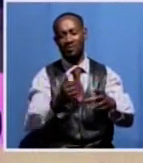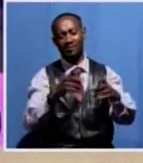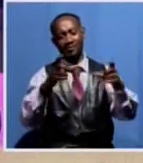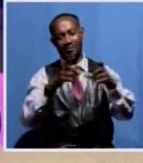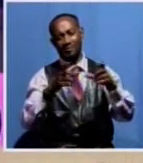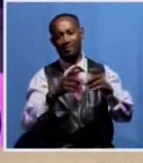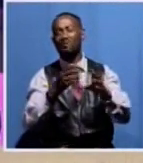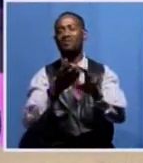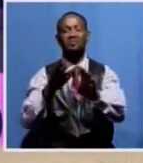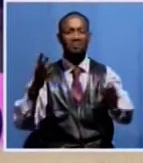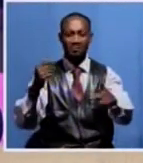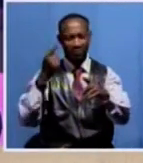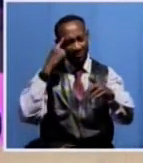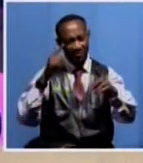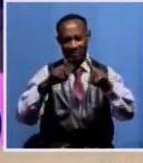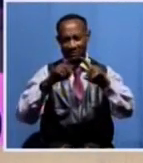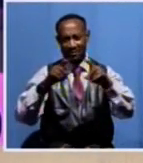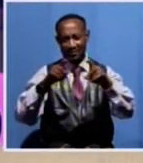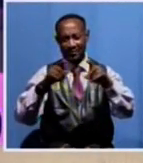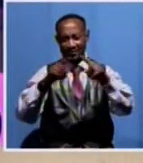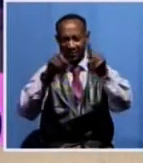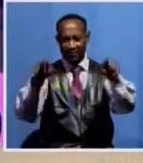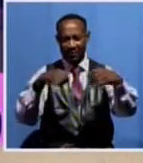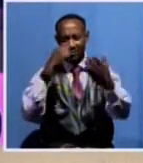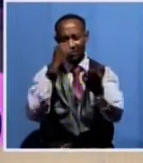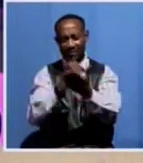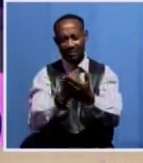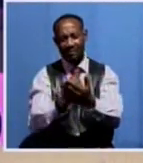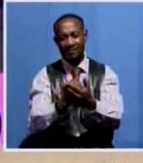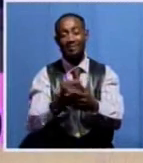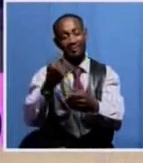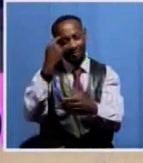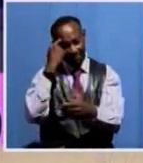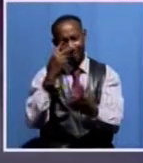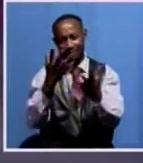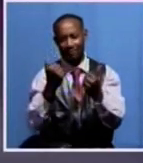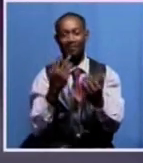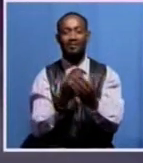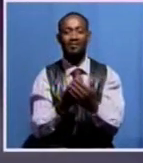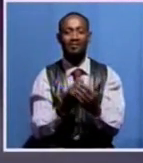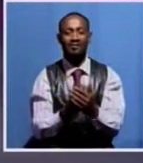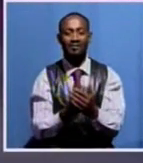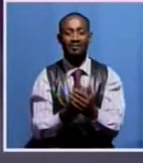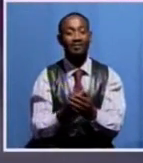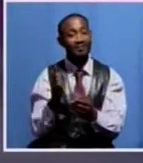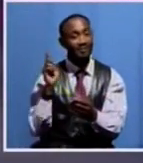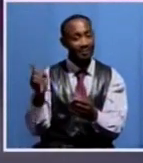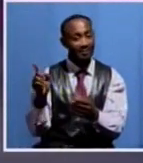You queue for all this, and government wants money, isn't it? Yeah, I plead guilty. Yeah, because I also get irritated